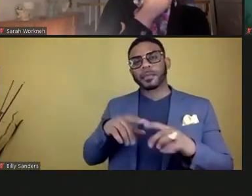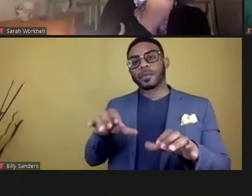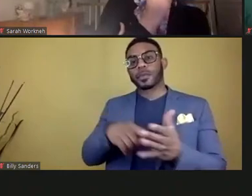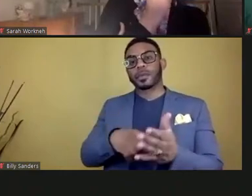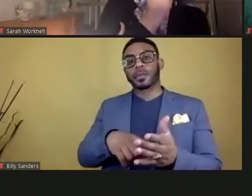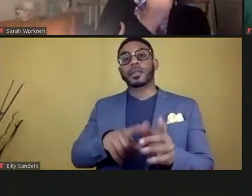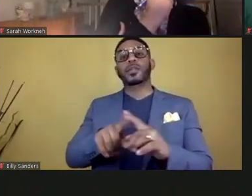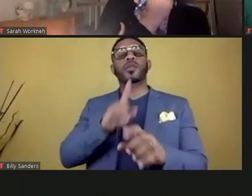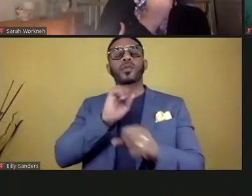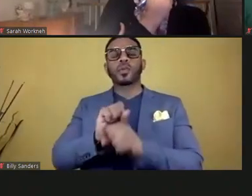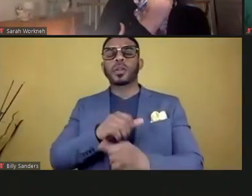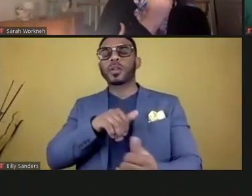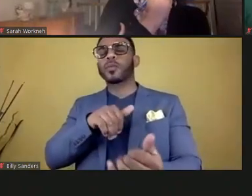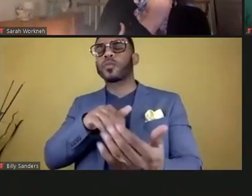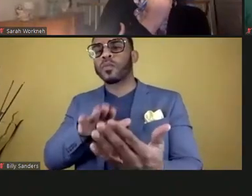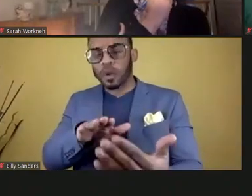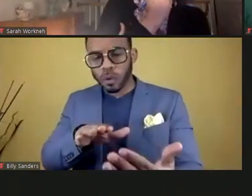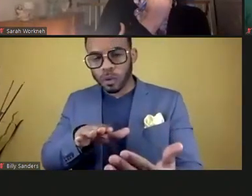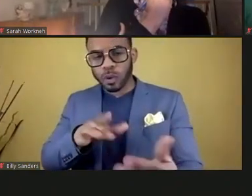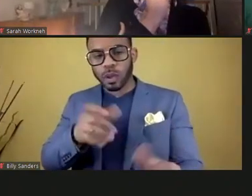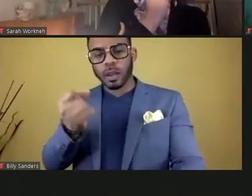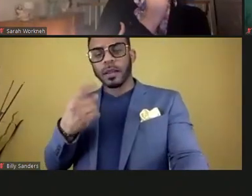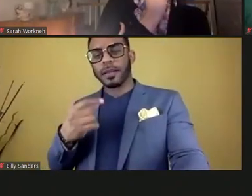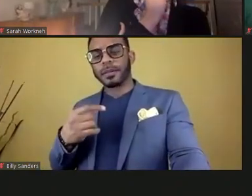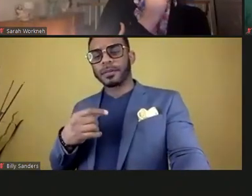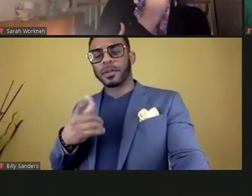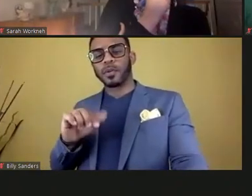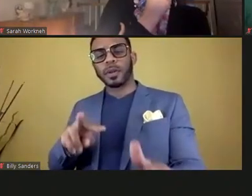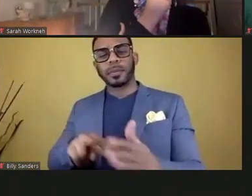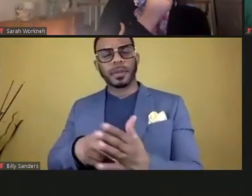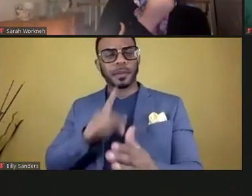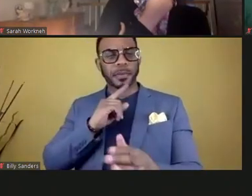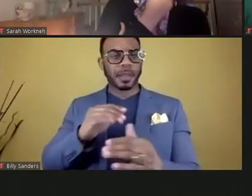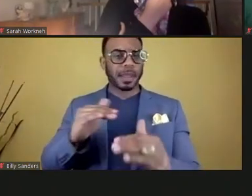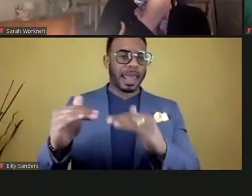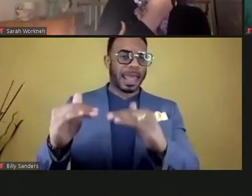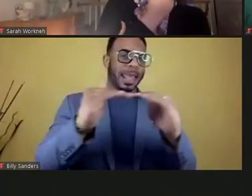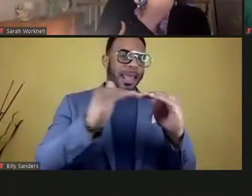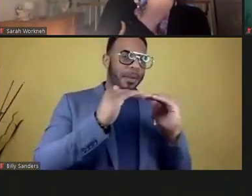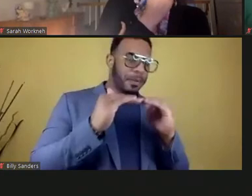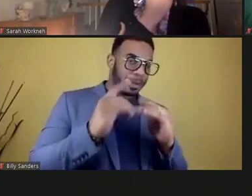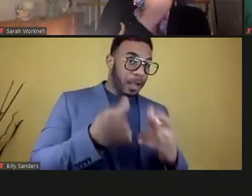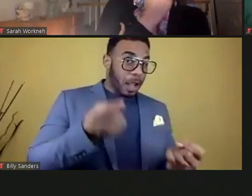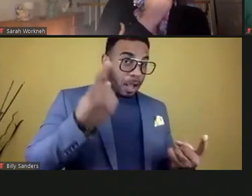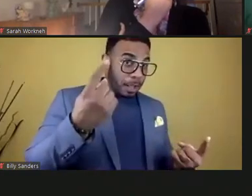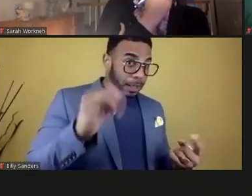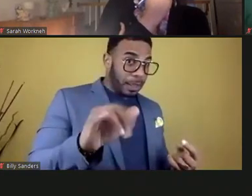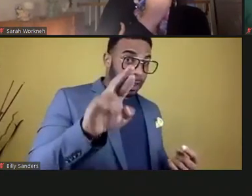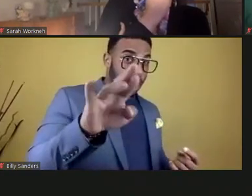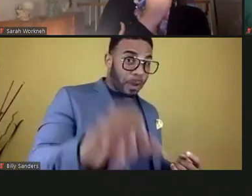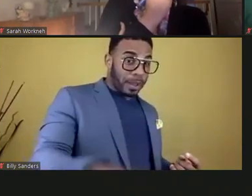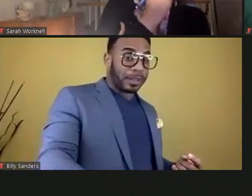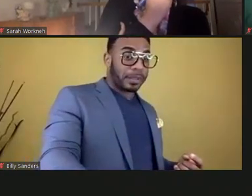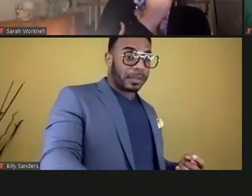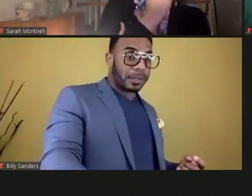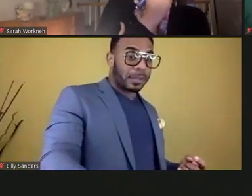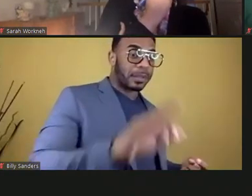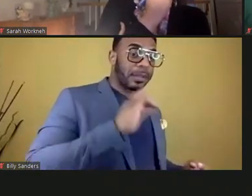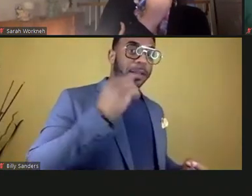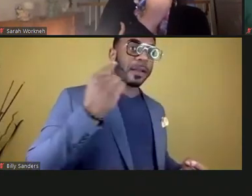to really approach and understand what it means to be equitable, and understand that race is